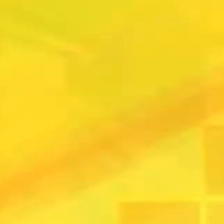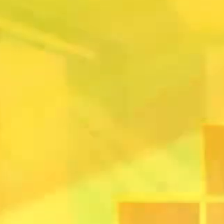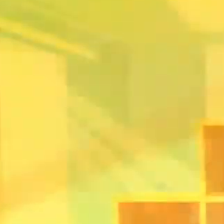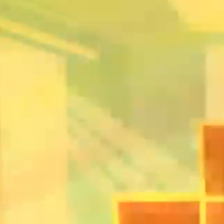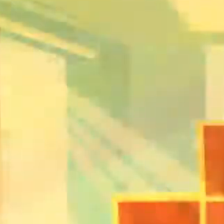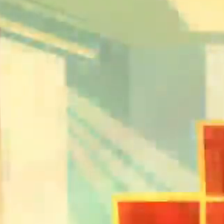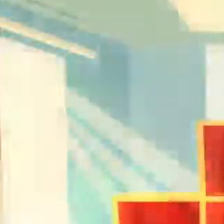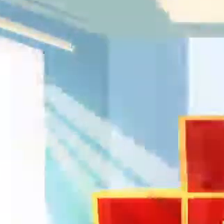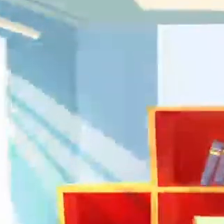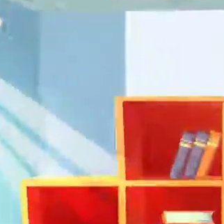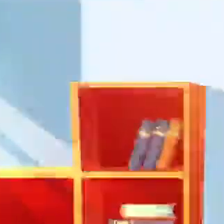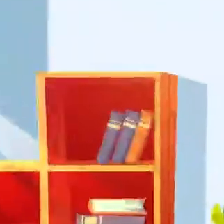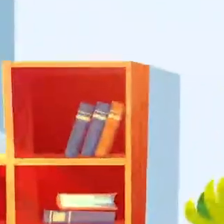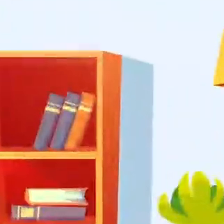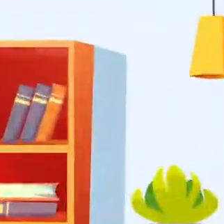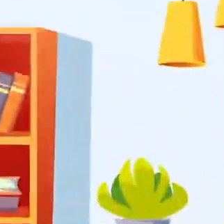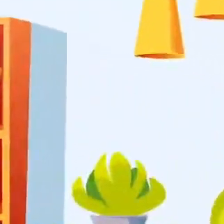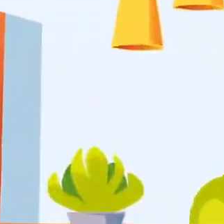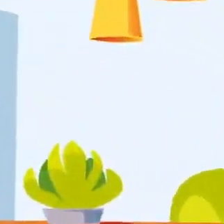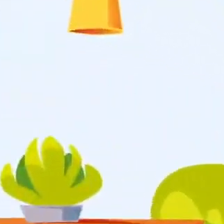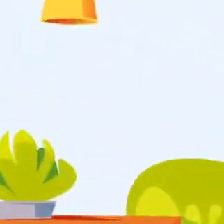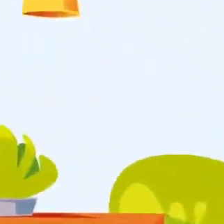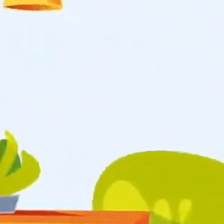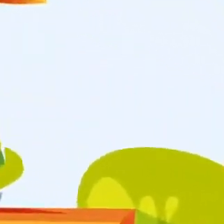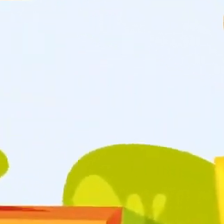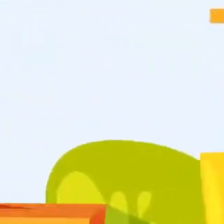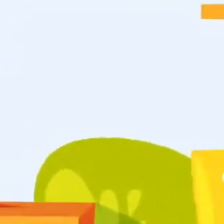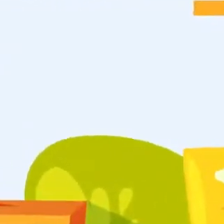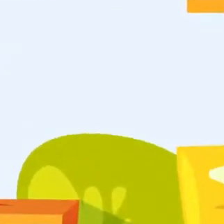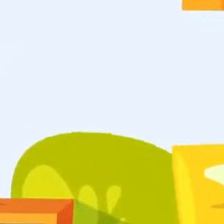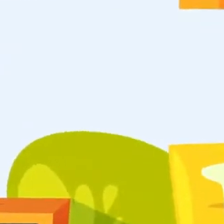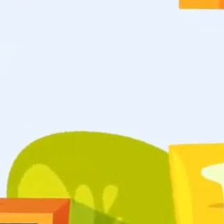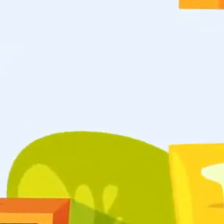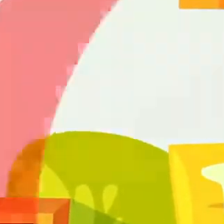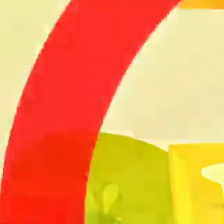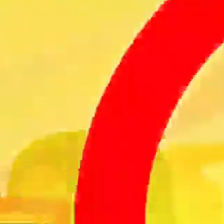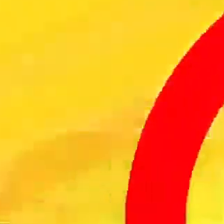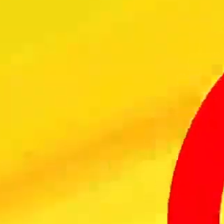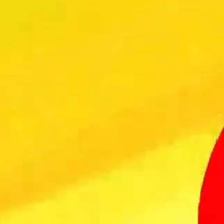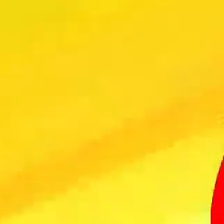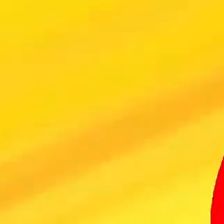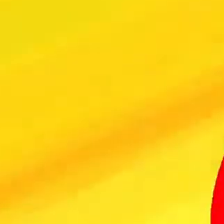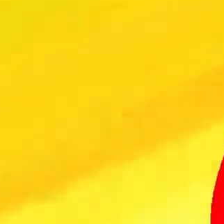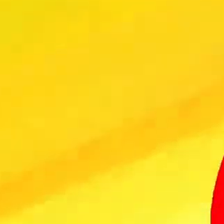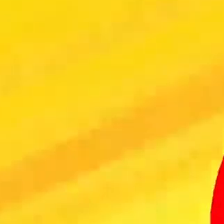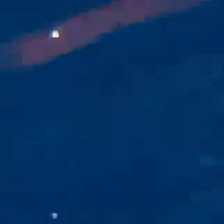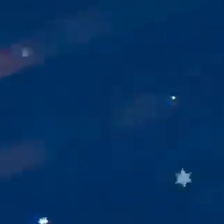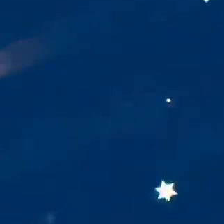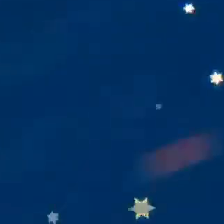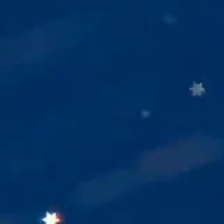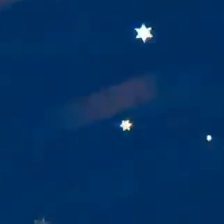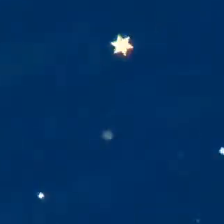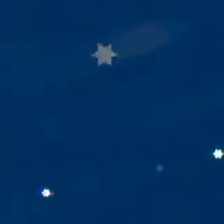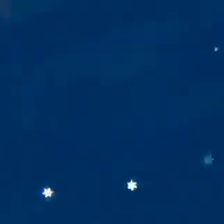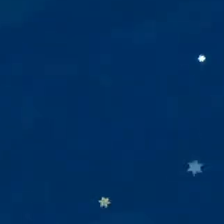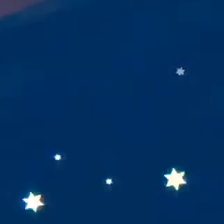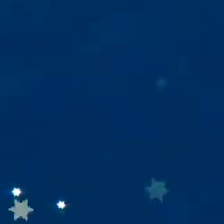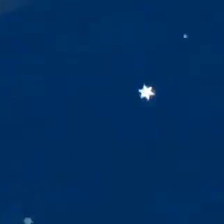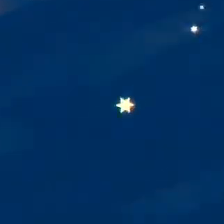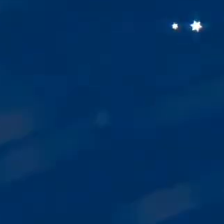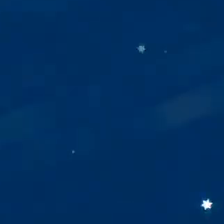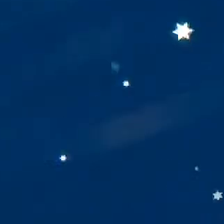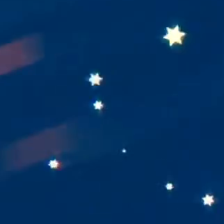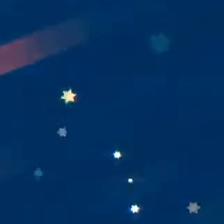this. Also, if you aren't feeling well, stay at home and don't play with or hug anyone who feels sick. And lastly,